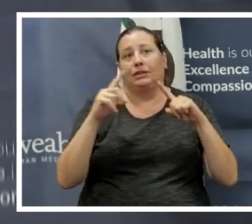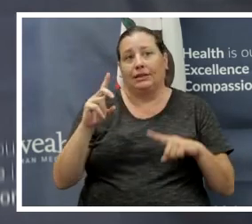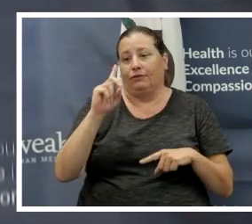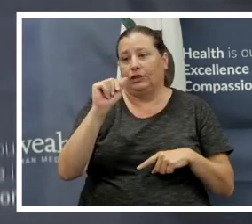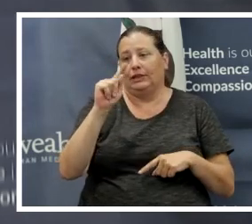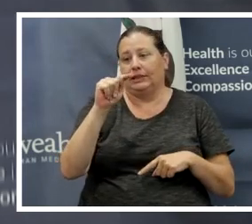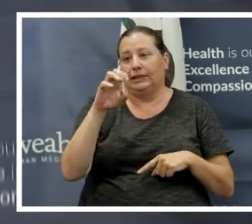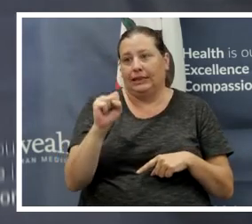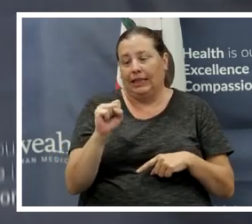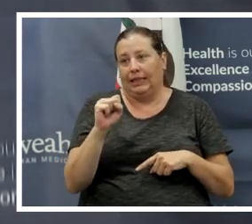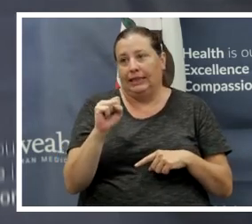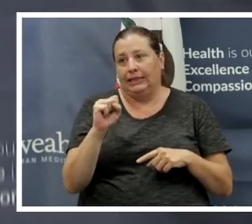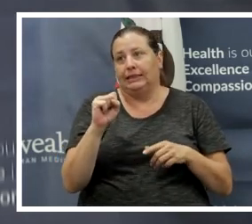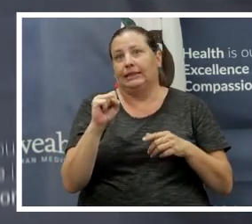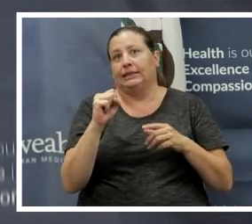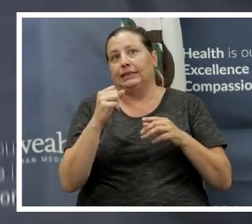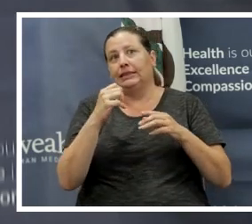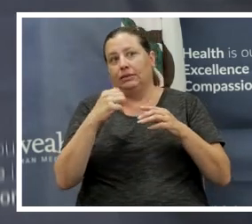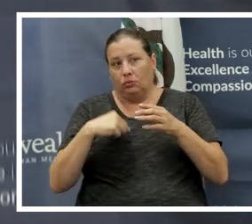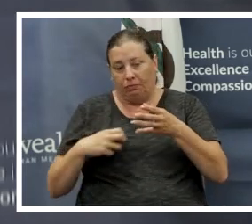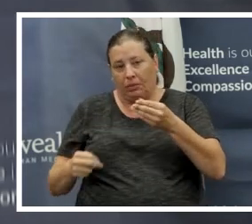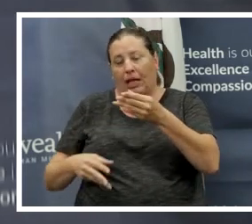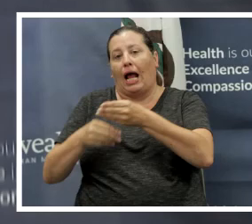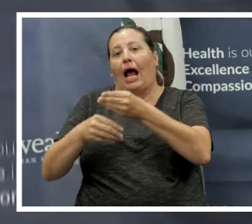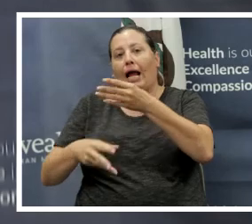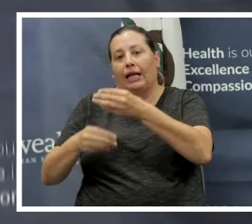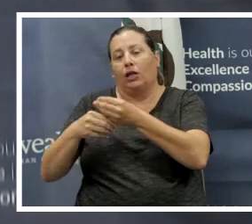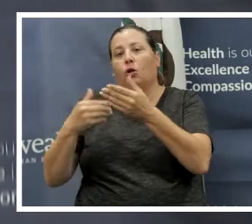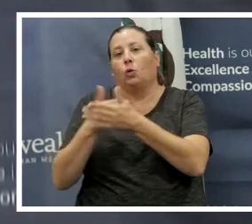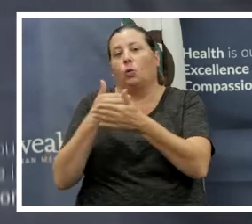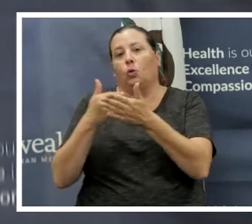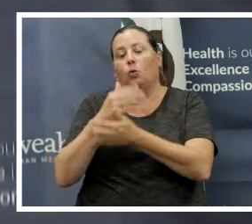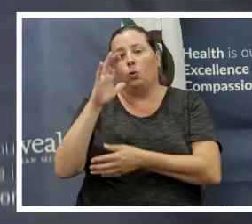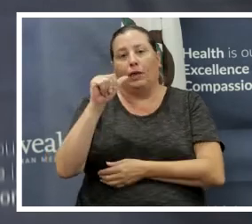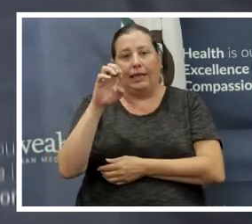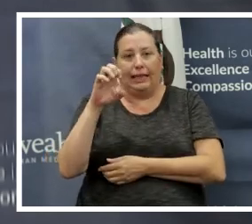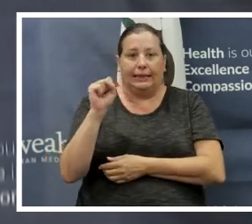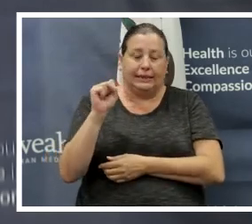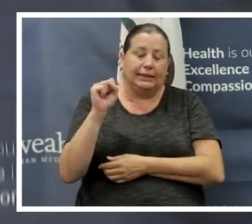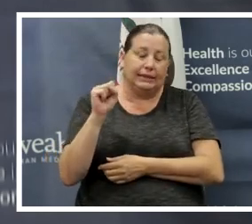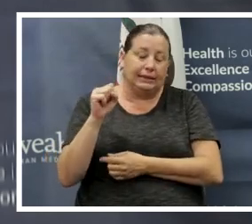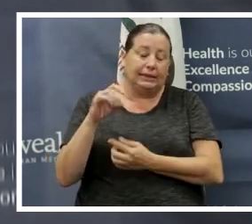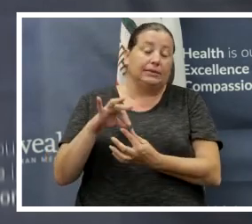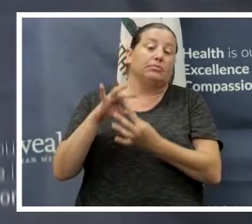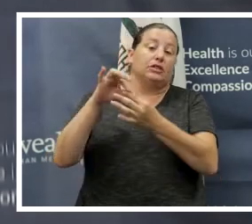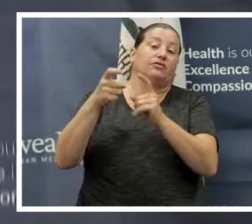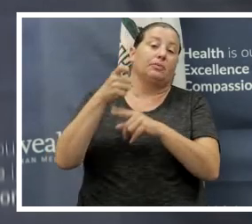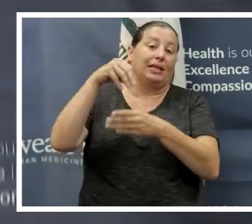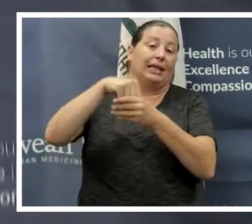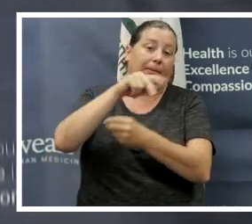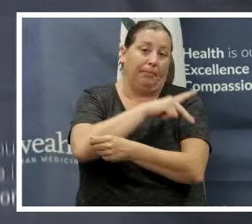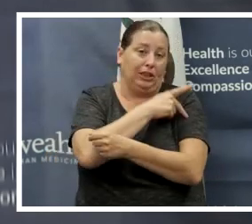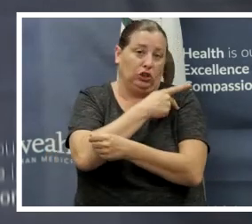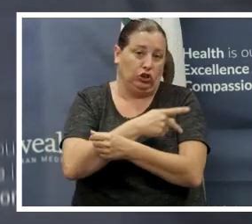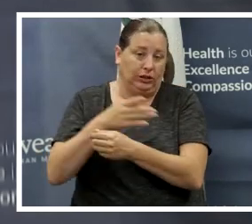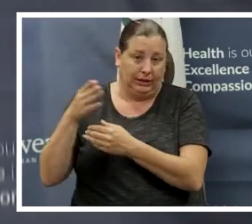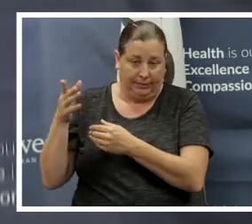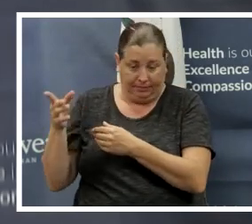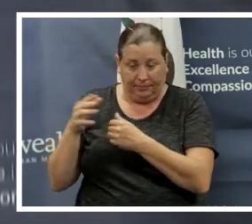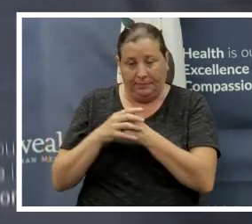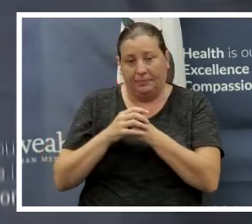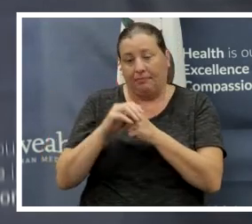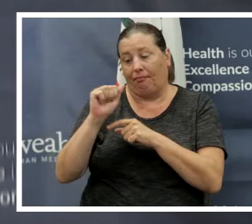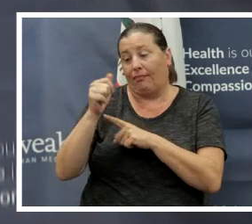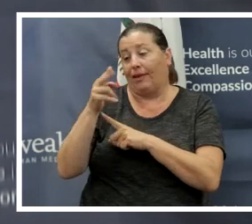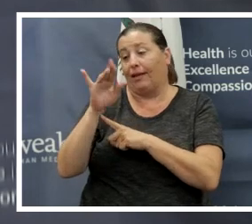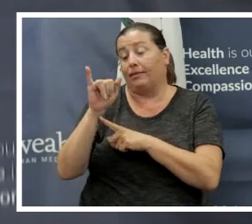now that we've been adding new cases, particularly on the inpatient side. So April, obviously was